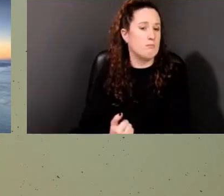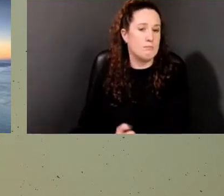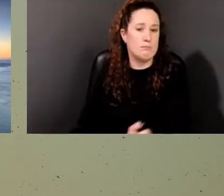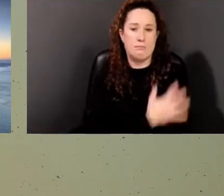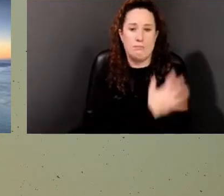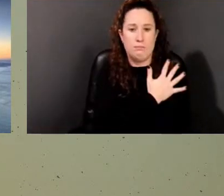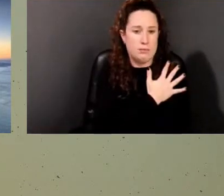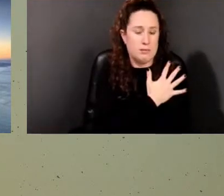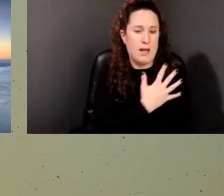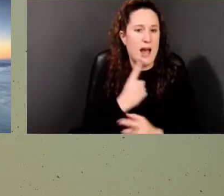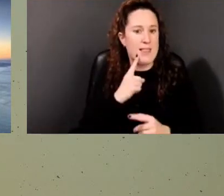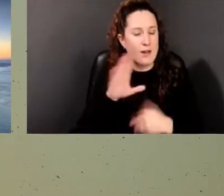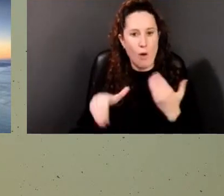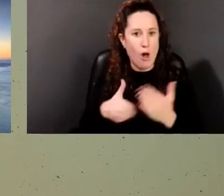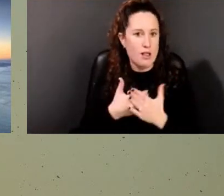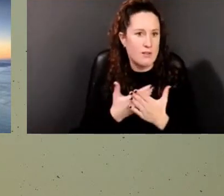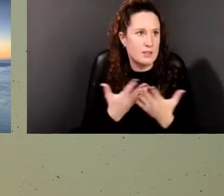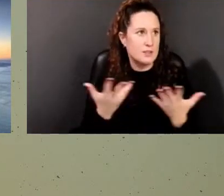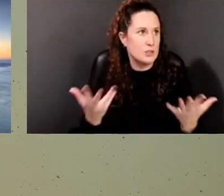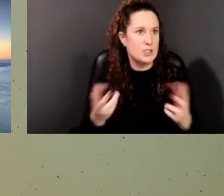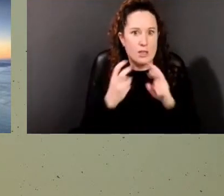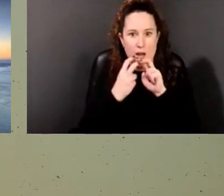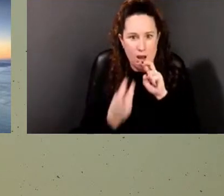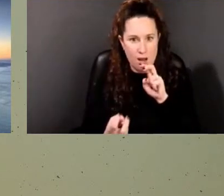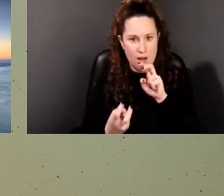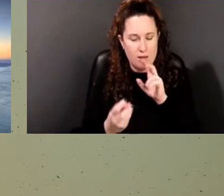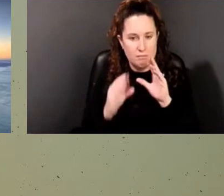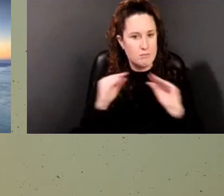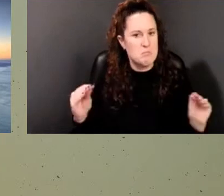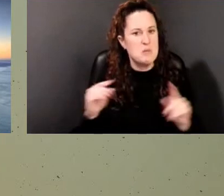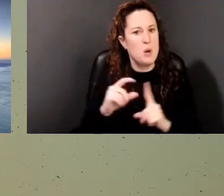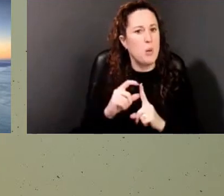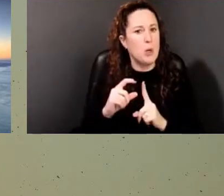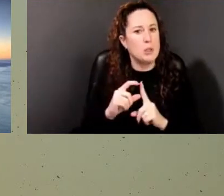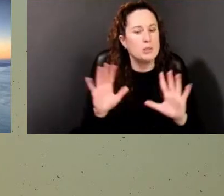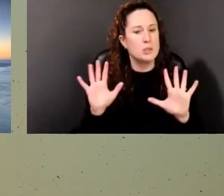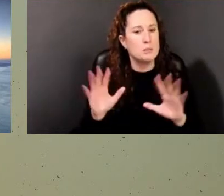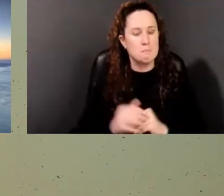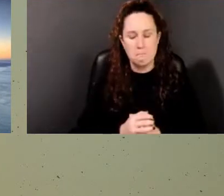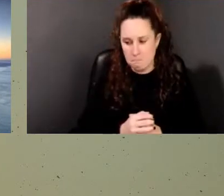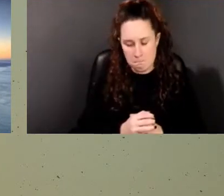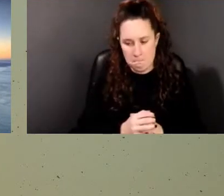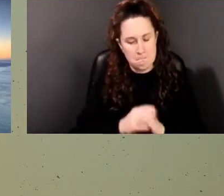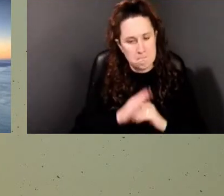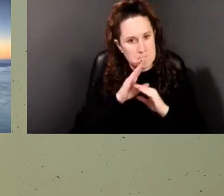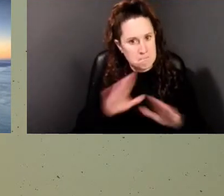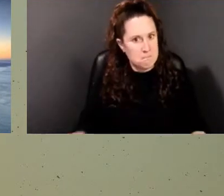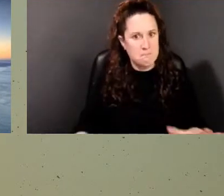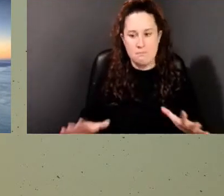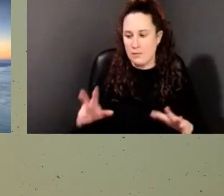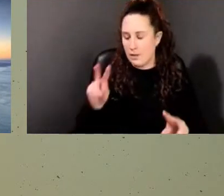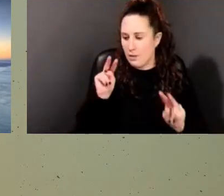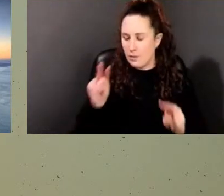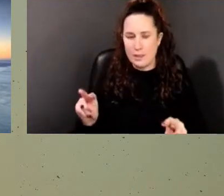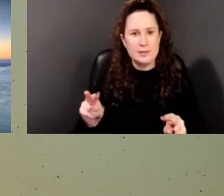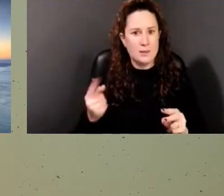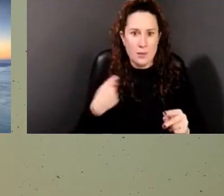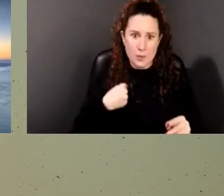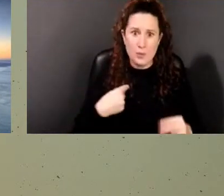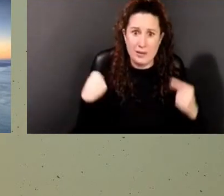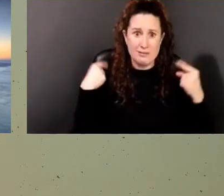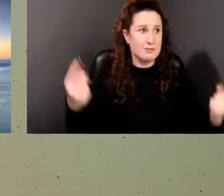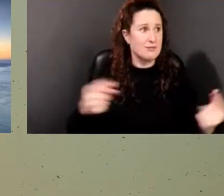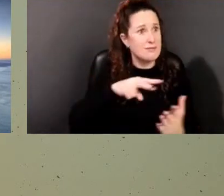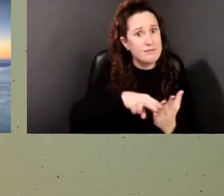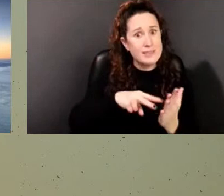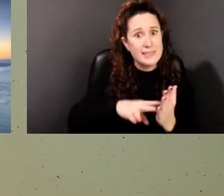caught speechless. Didn't quite know how to deal with it, because something we read about in history books, we knew